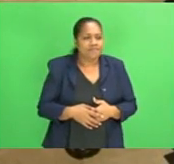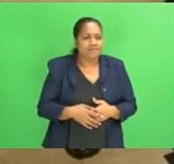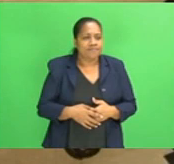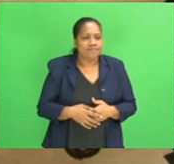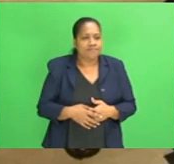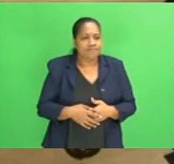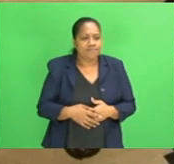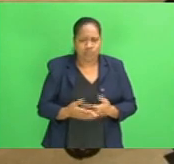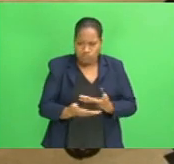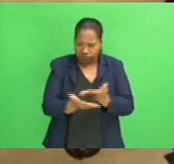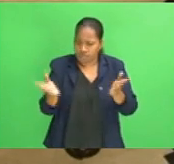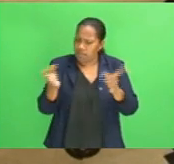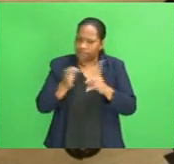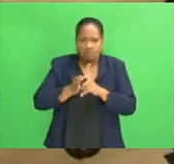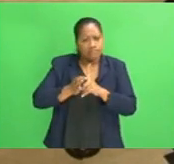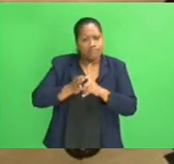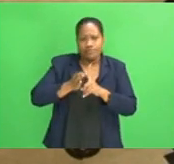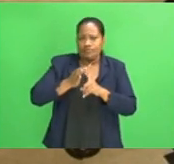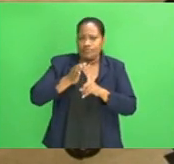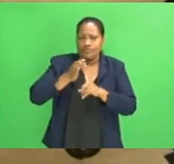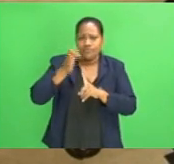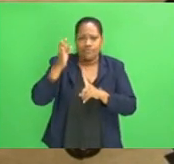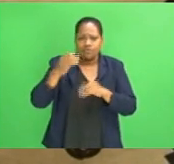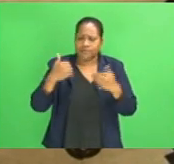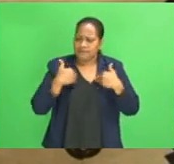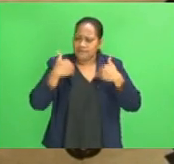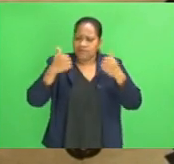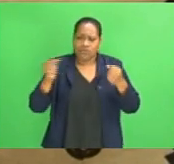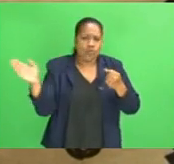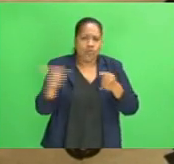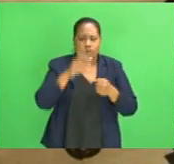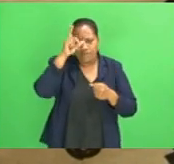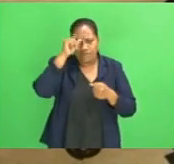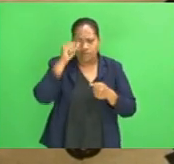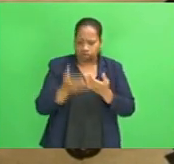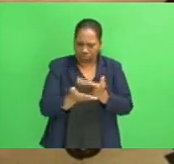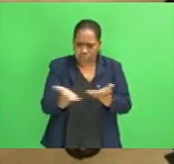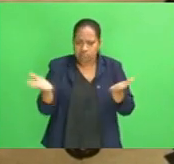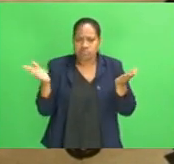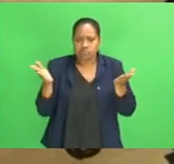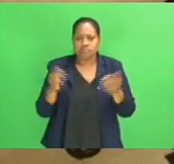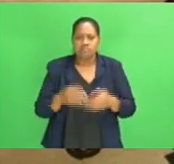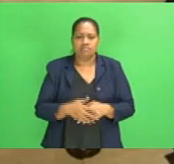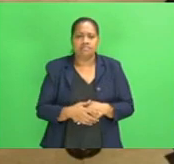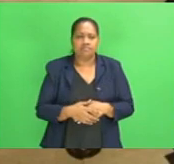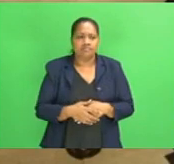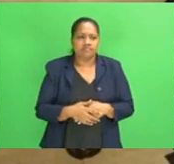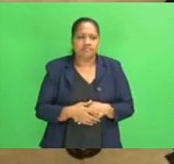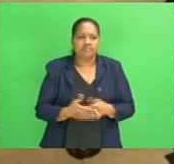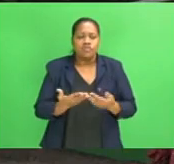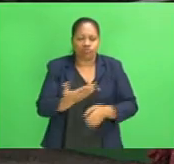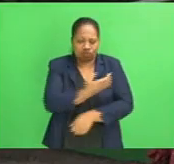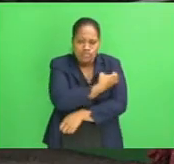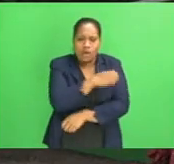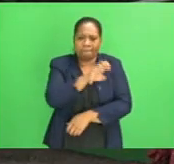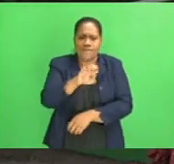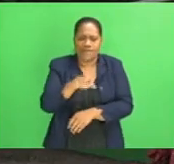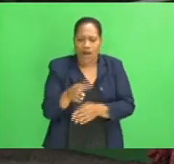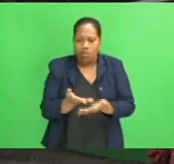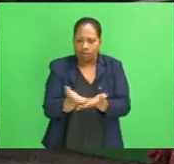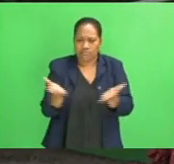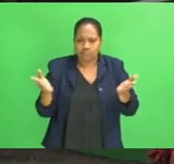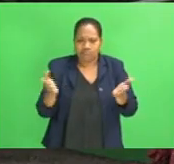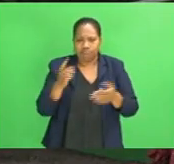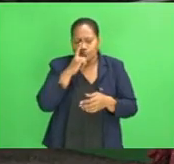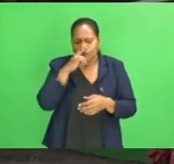so much the well-being of every Fijian you are entrusted to empower. The two quarters